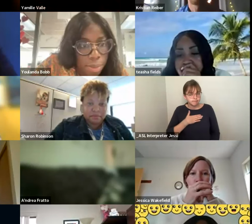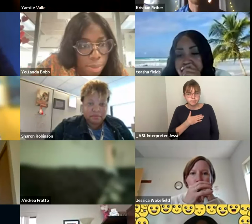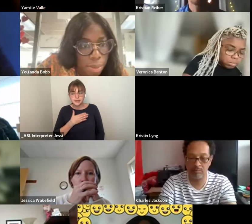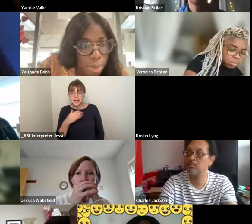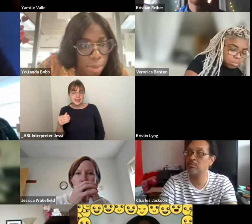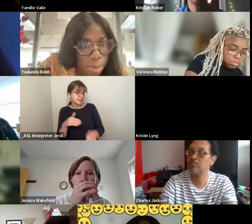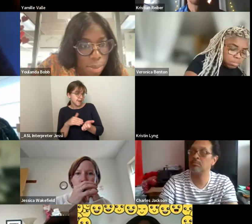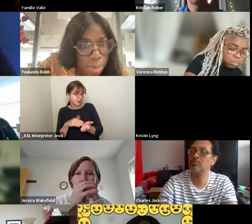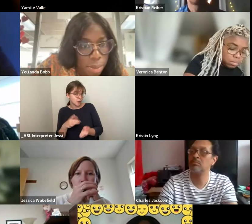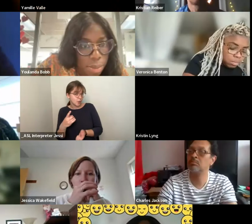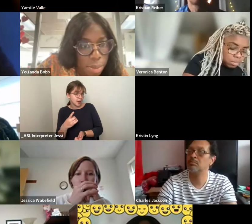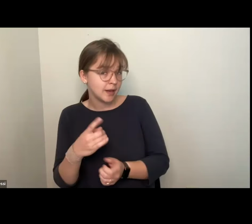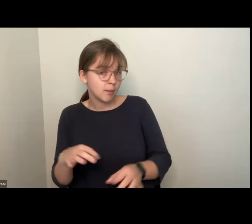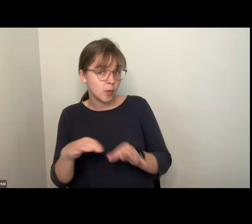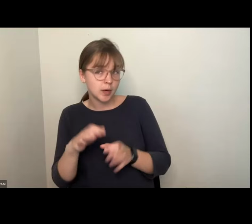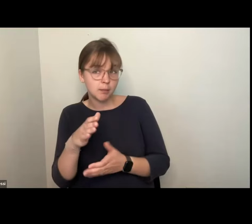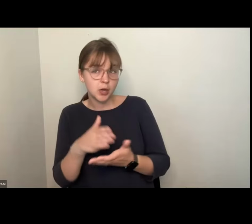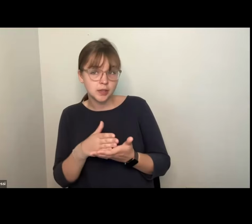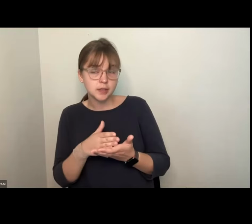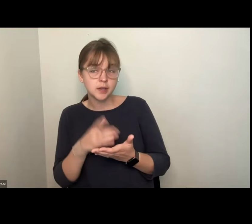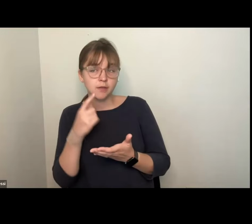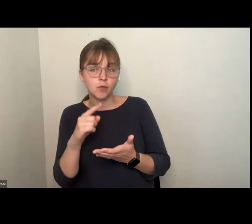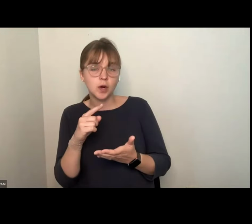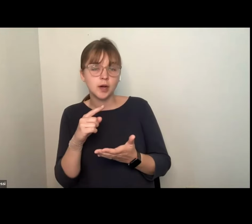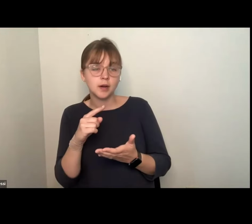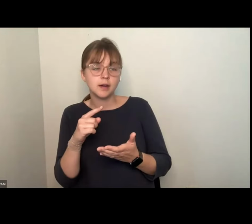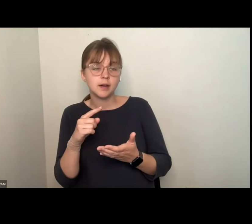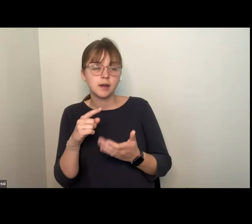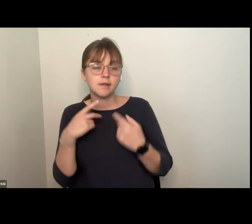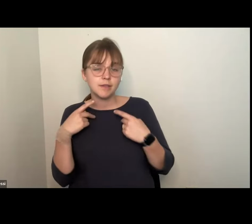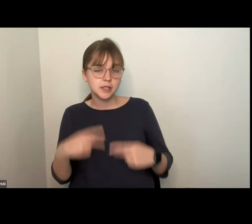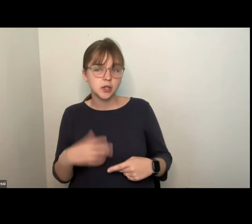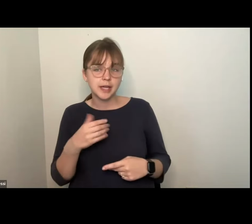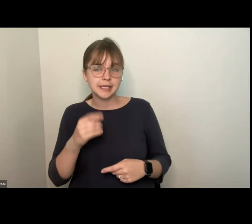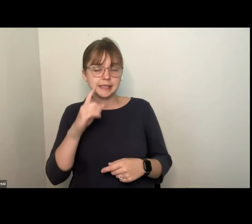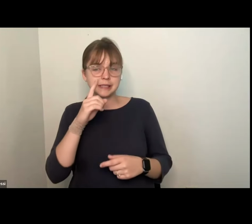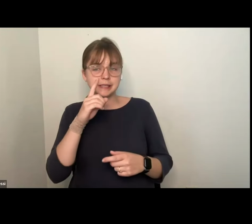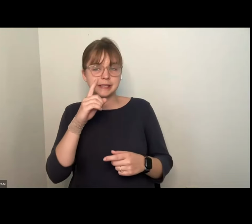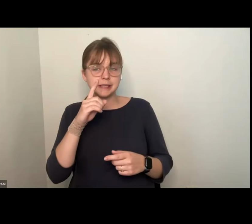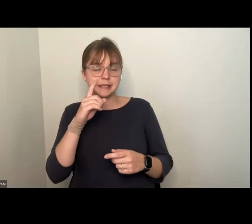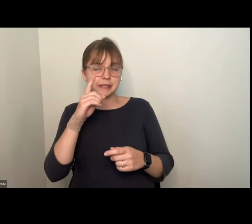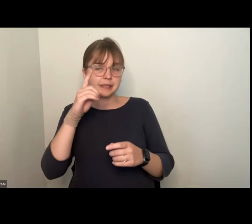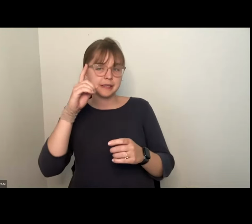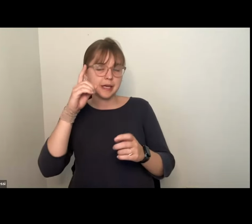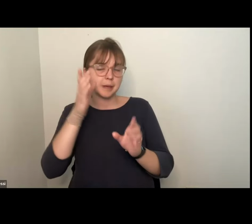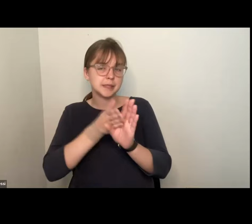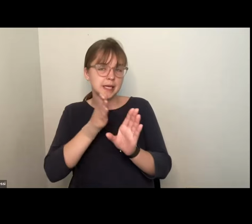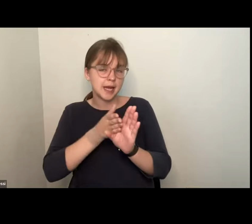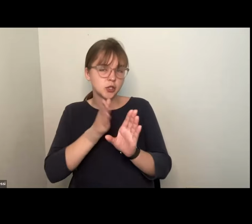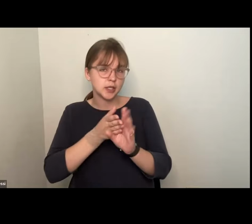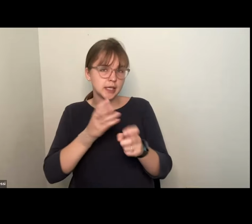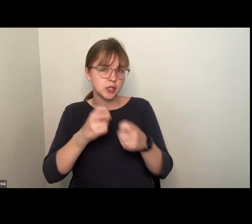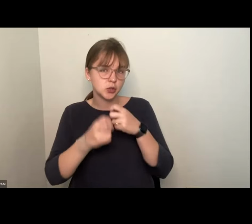doctor one, especially if there's physical or psychiatric issues, especially if there's psychiatric issues, you